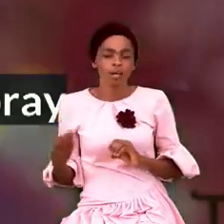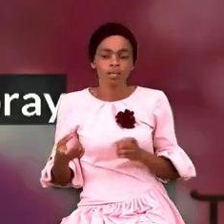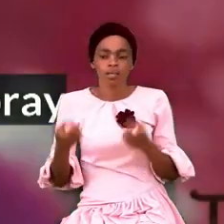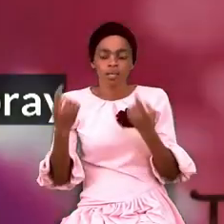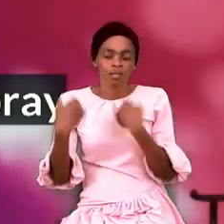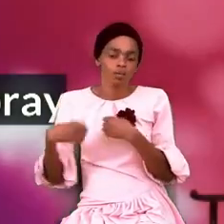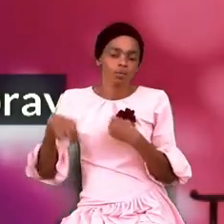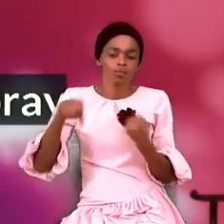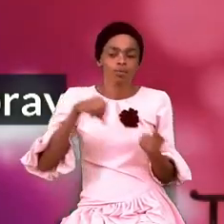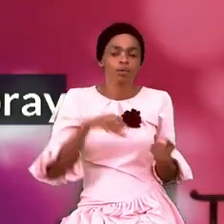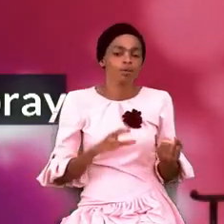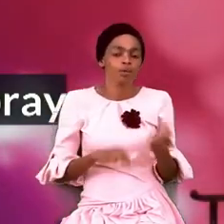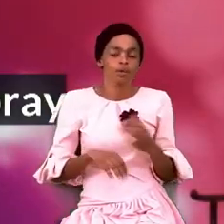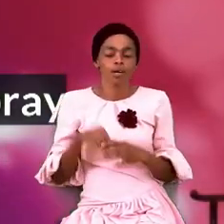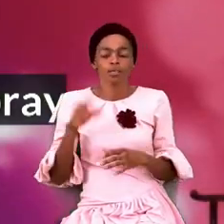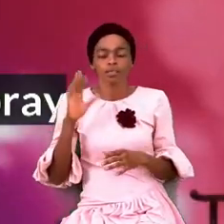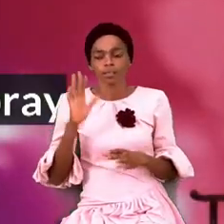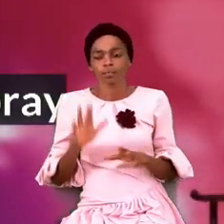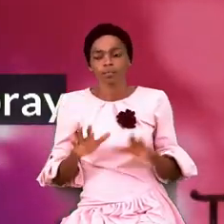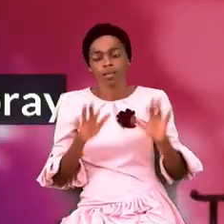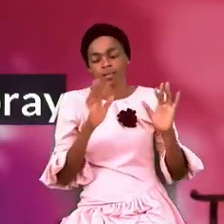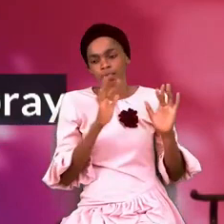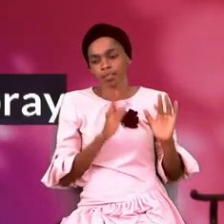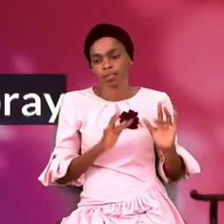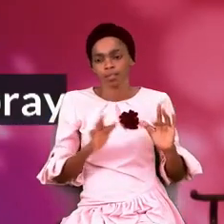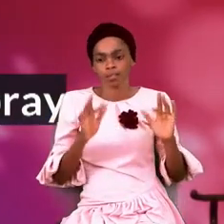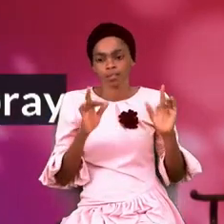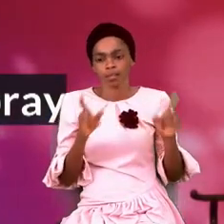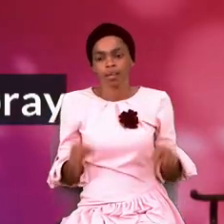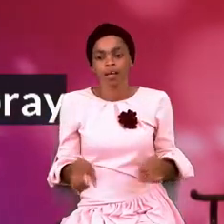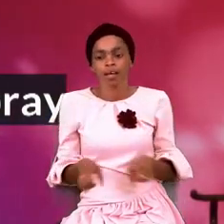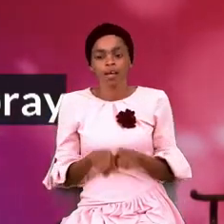as we pray,